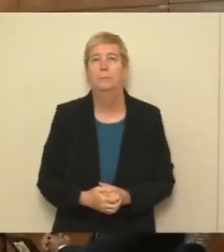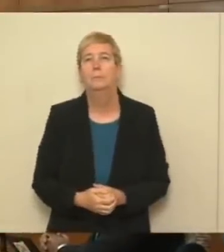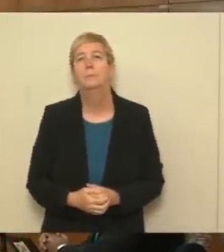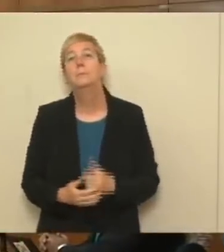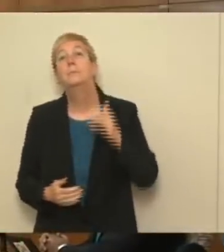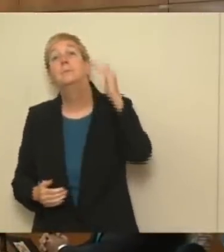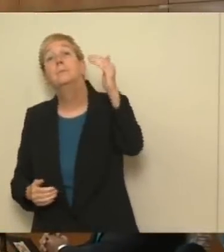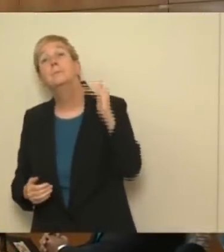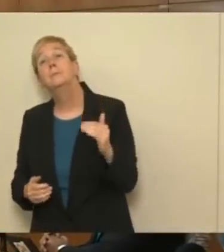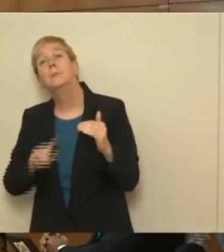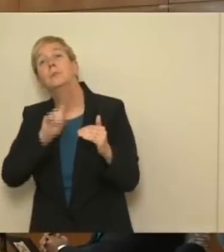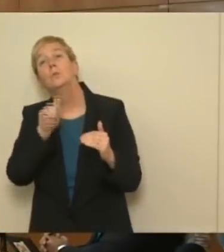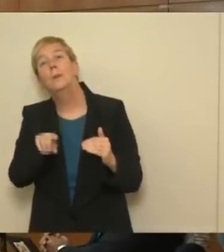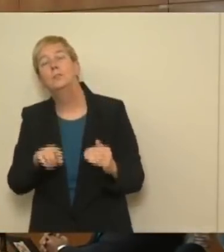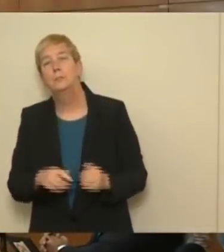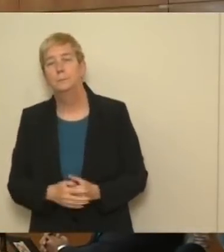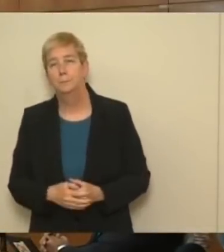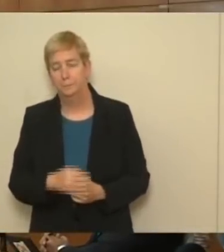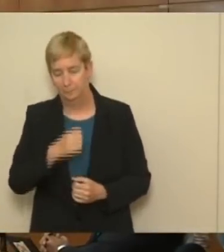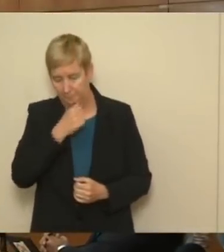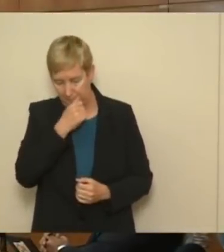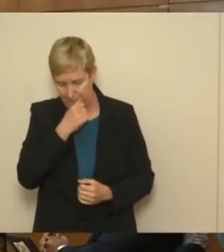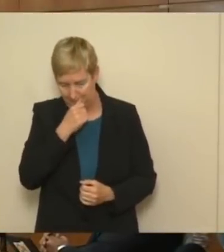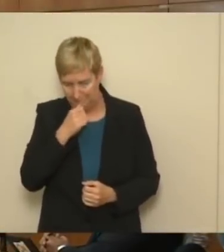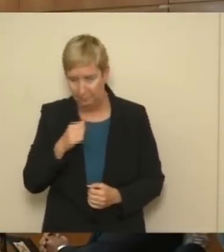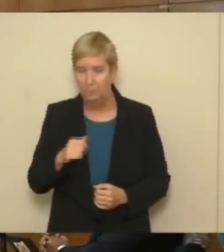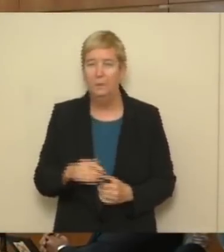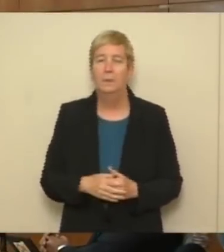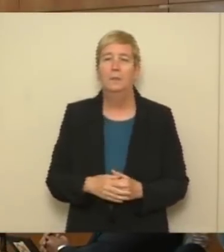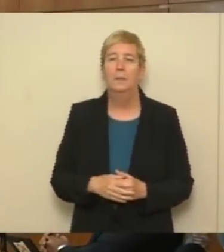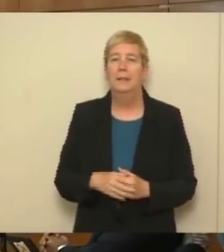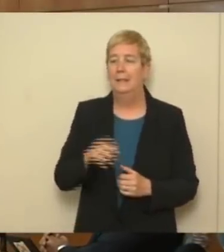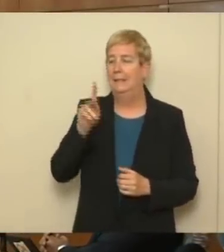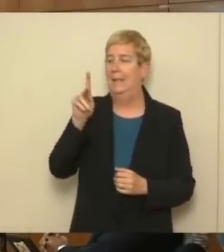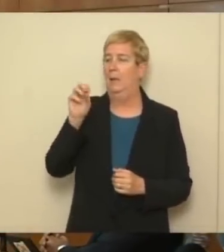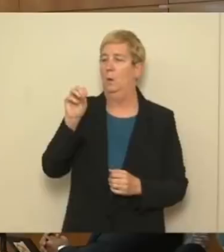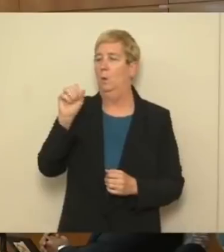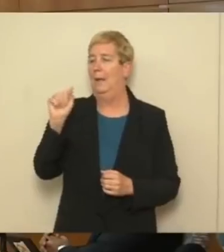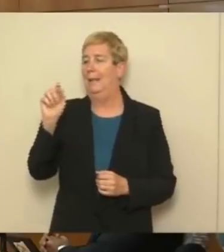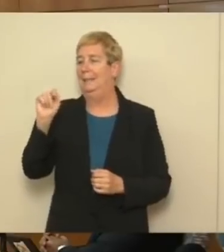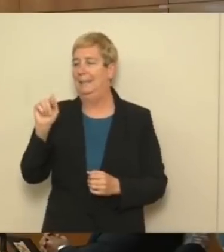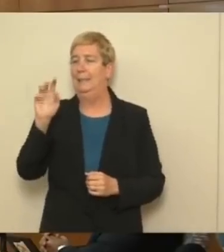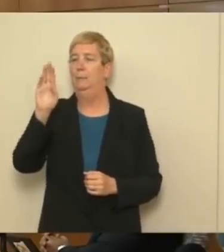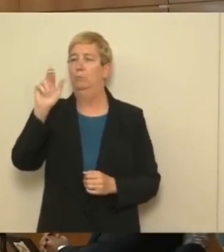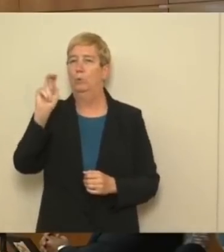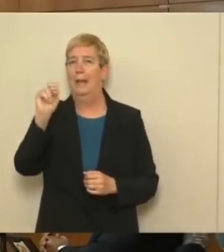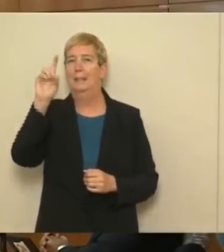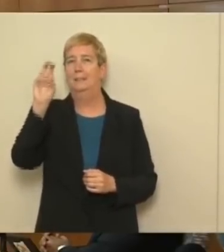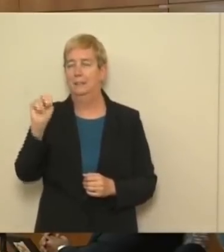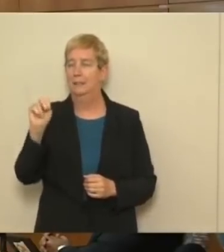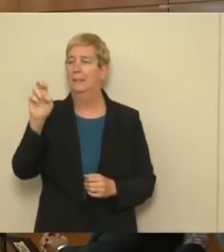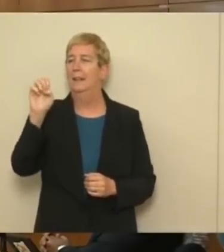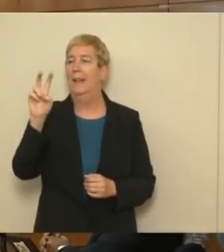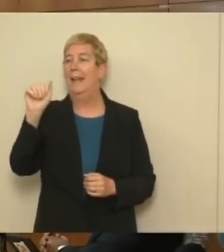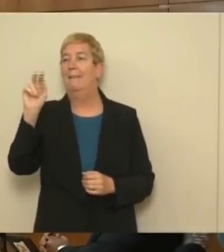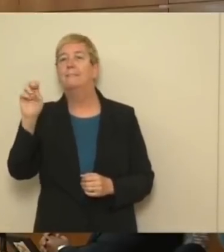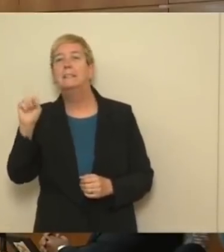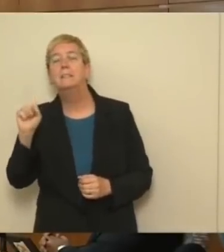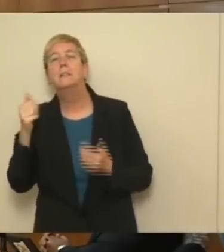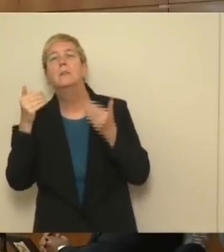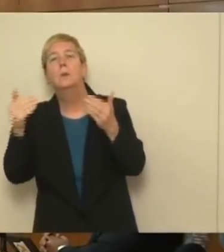Thank you, Governor. All right, next I'm going to go to Brandon Evans with KOAT. Brandon, you are unmuted. Go ahead and ask your